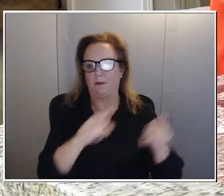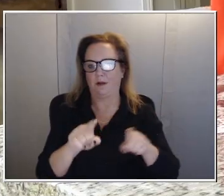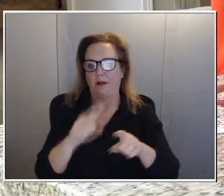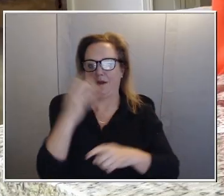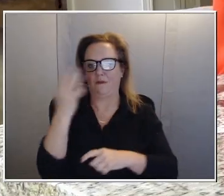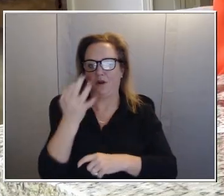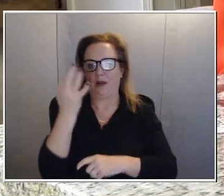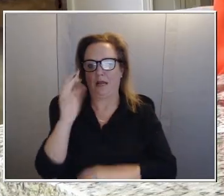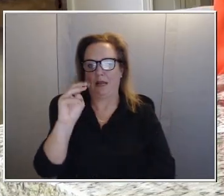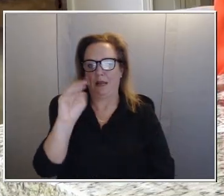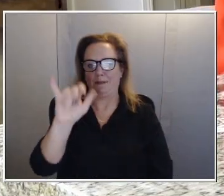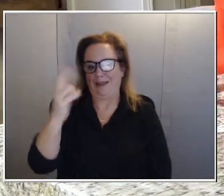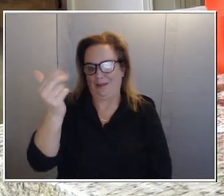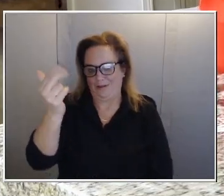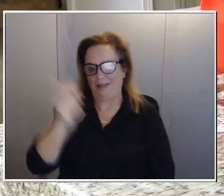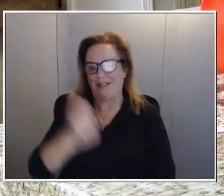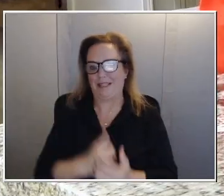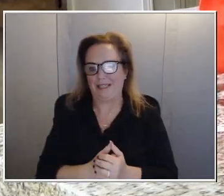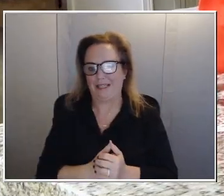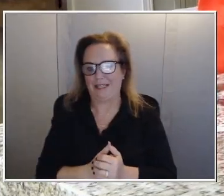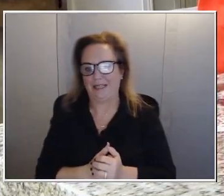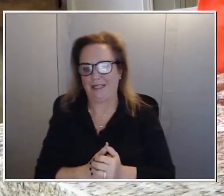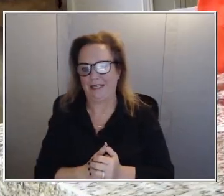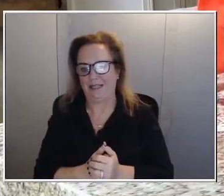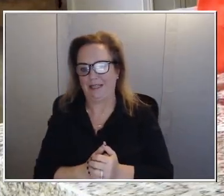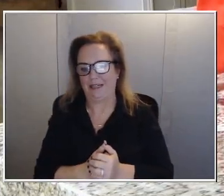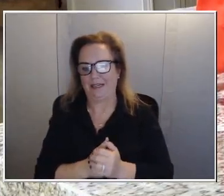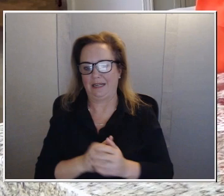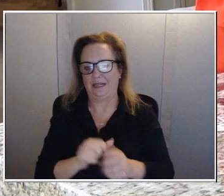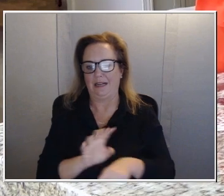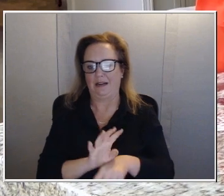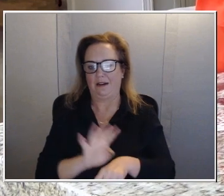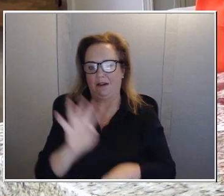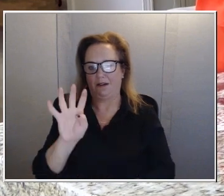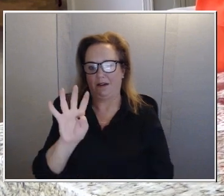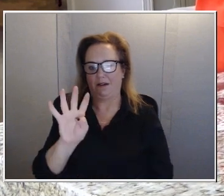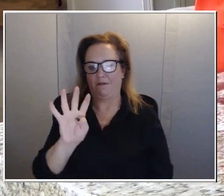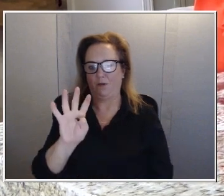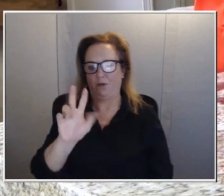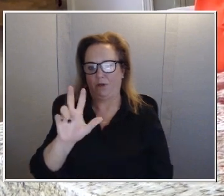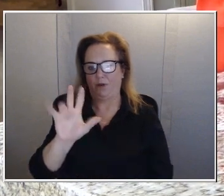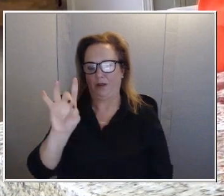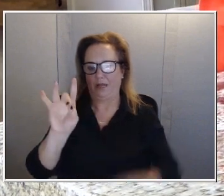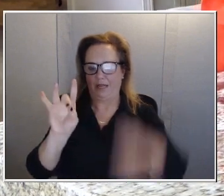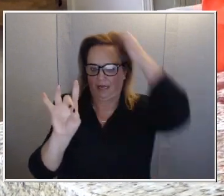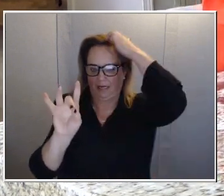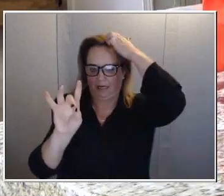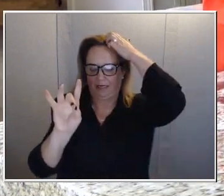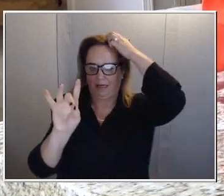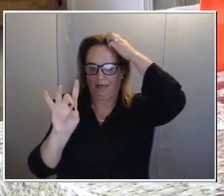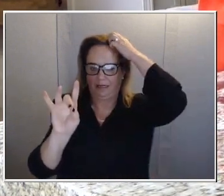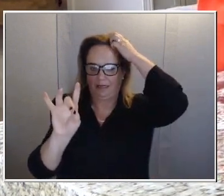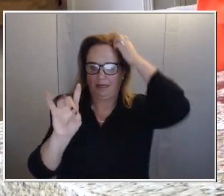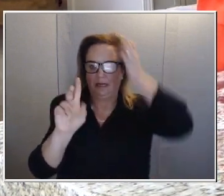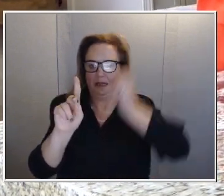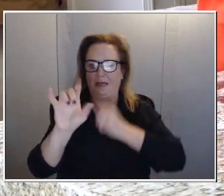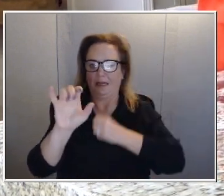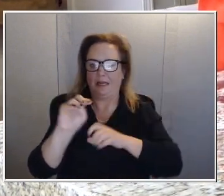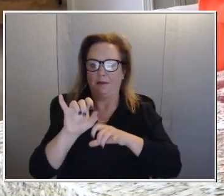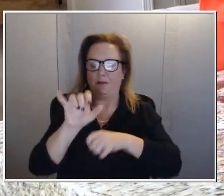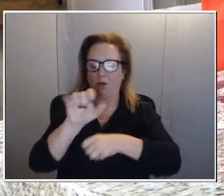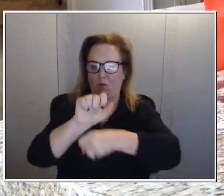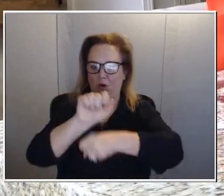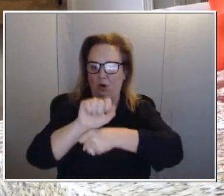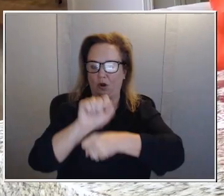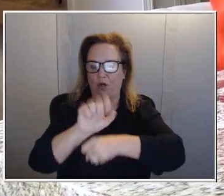the 13th. It was at 4:38, right, was the call. Kim spent the day working in her